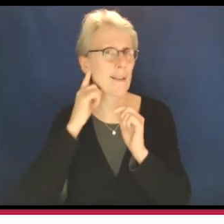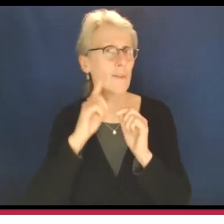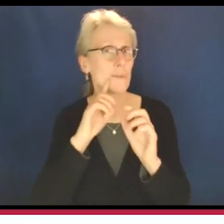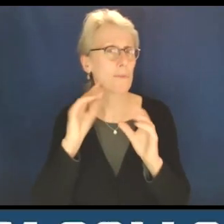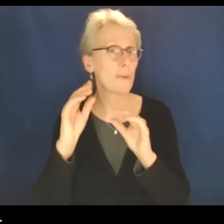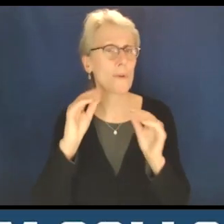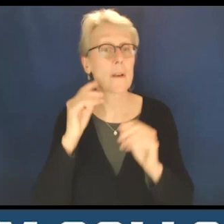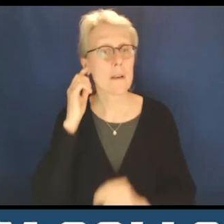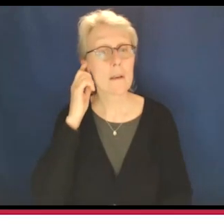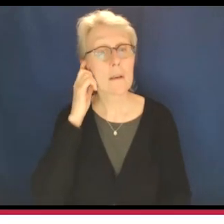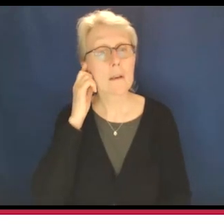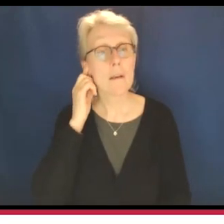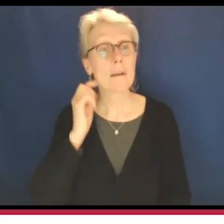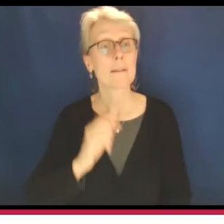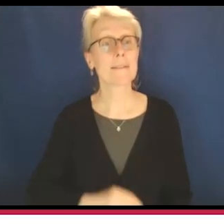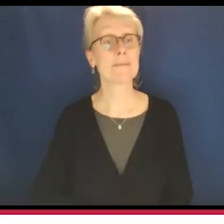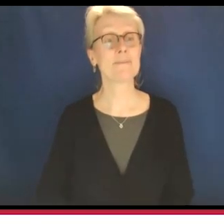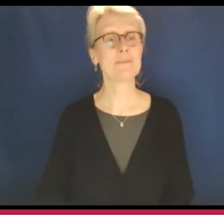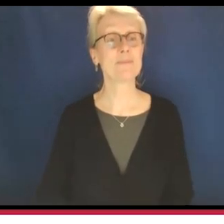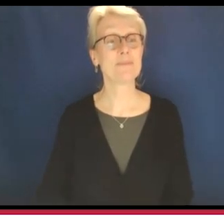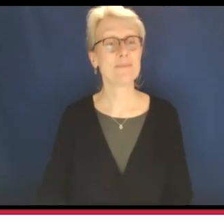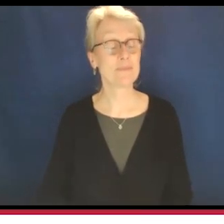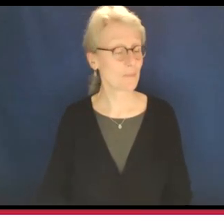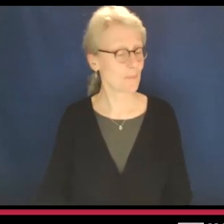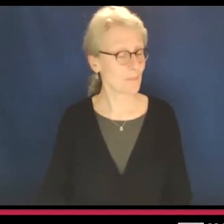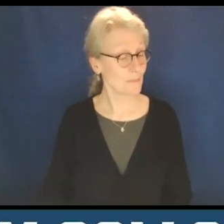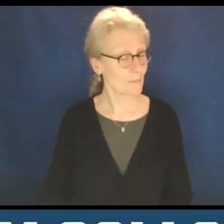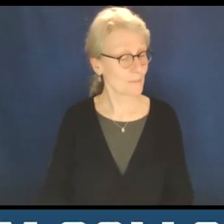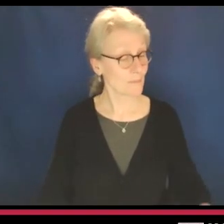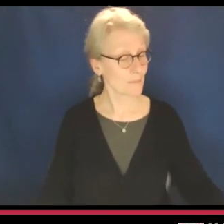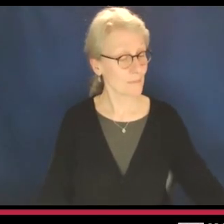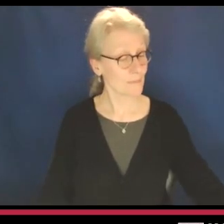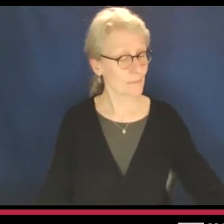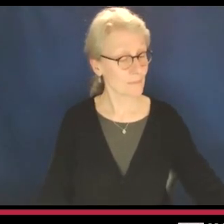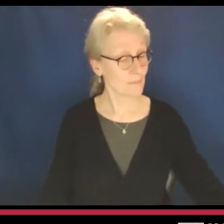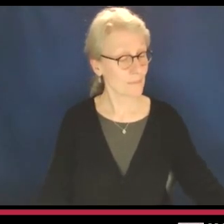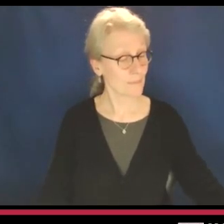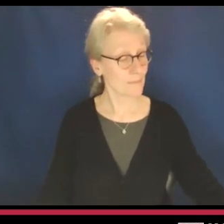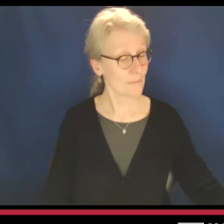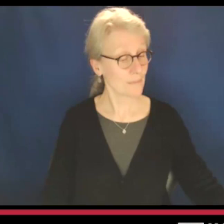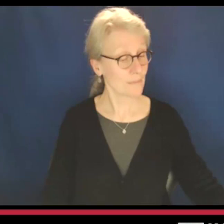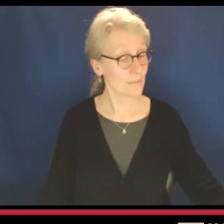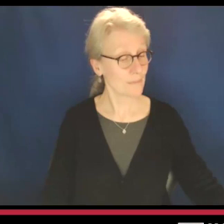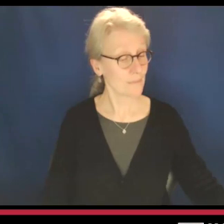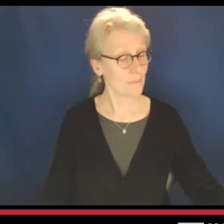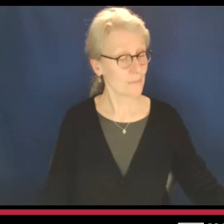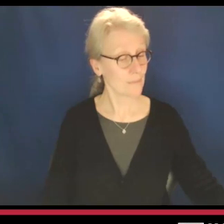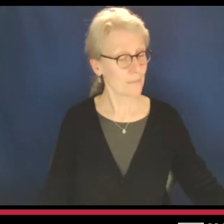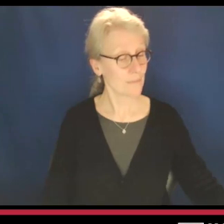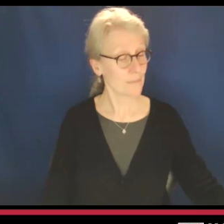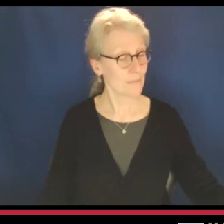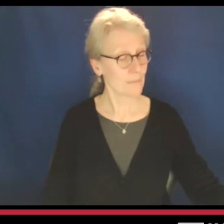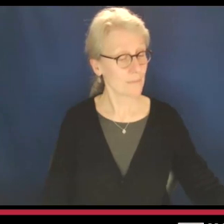Can I actually put it back on Aishani's face because she did all the work? We did have a lot of discussions, but